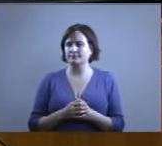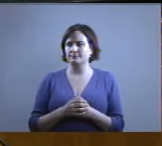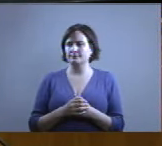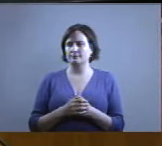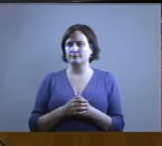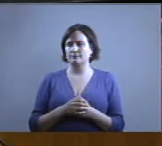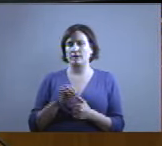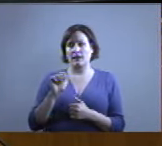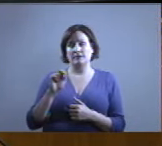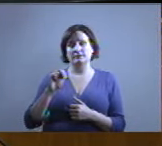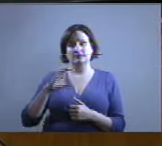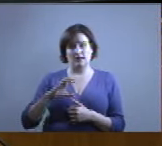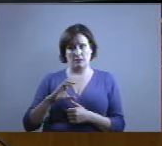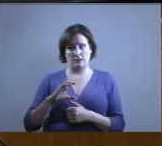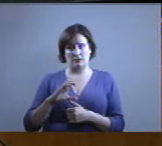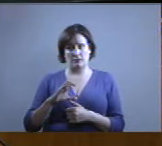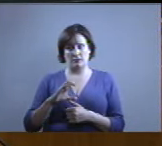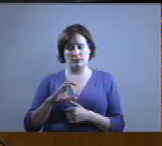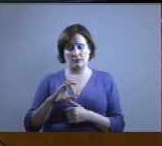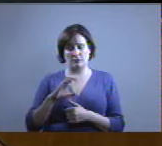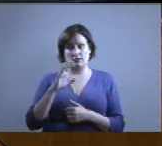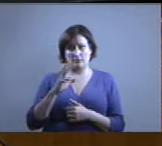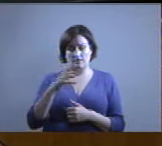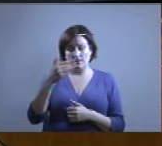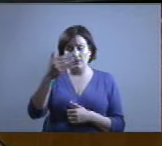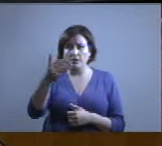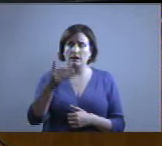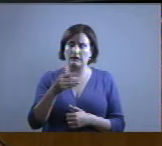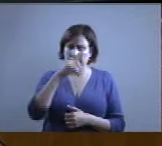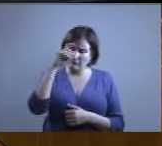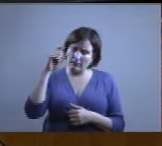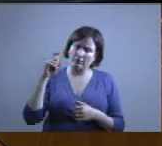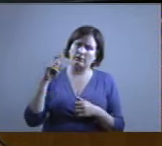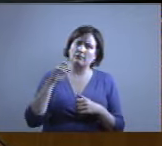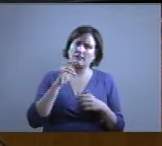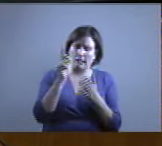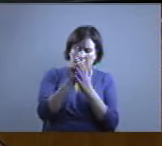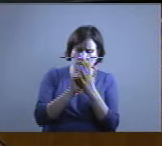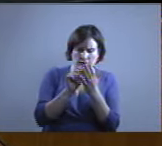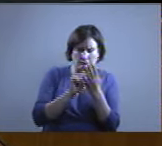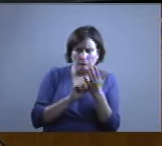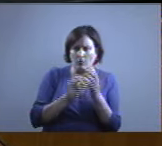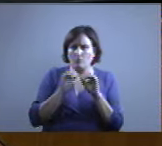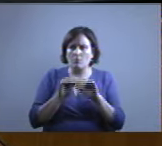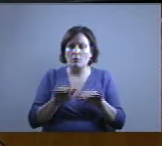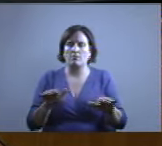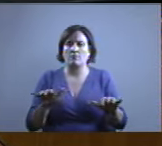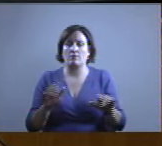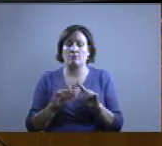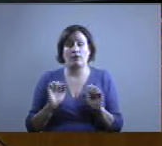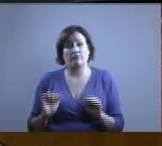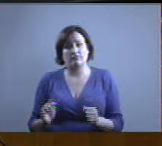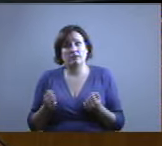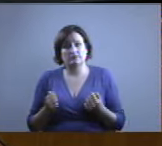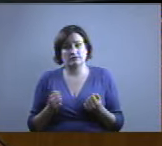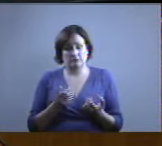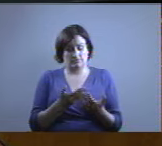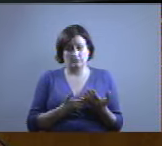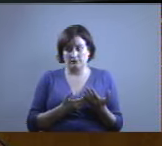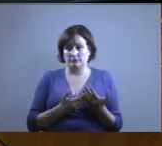to introduce legislation that is enabling and nudging, but it will be forced to start introducing legislative